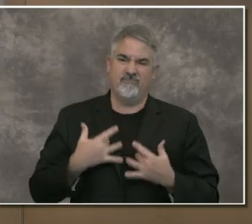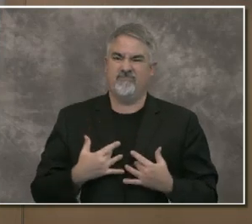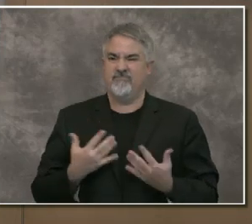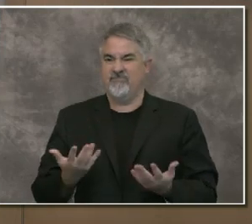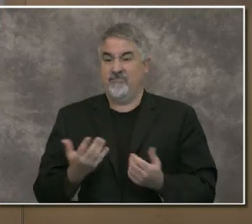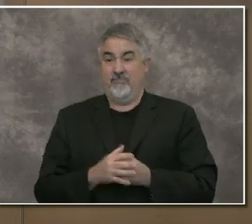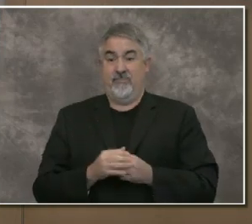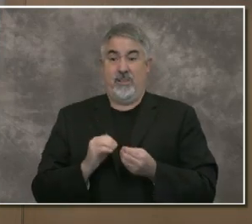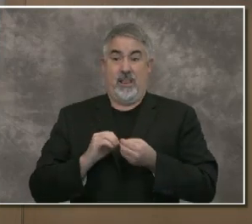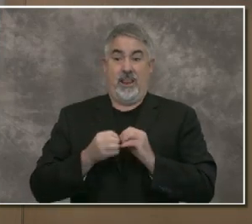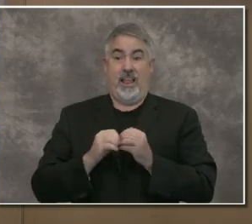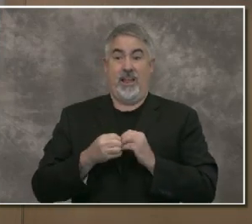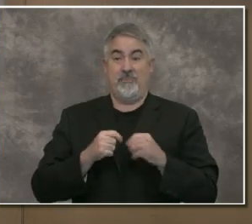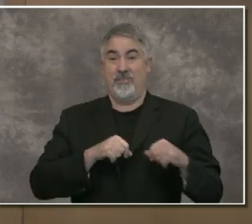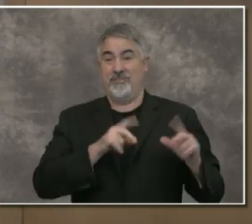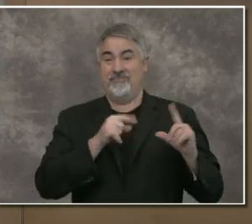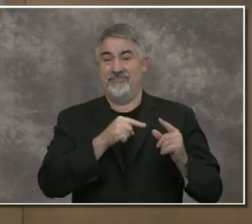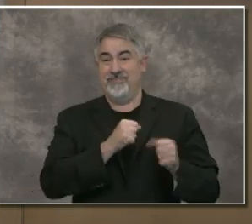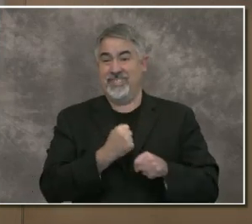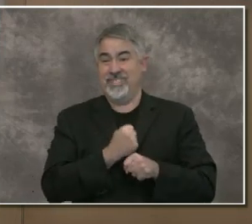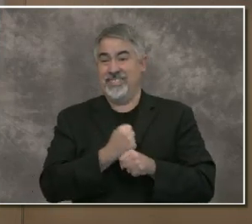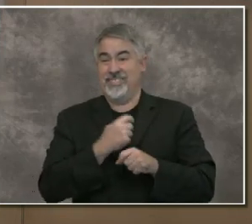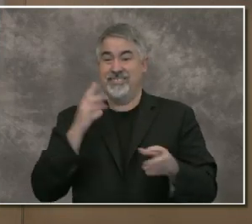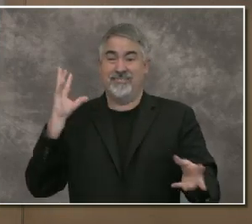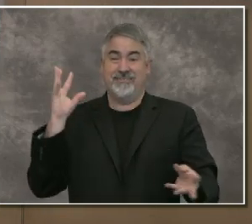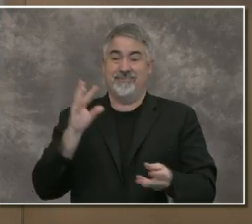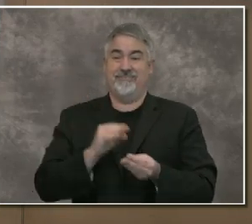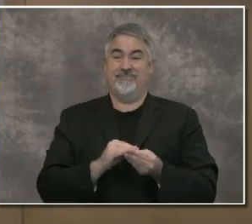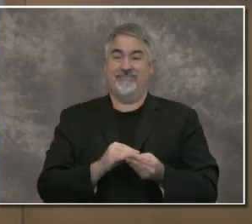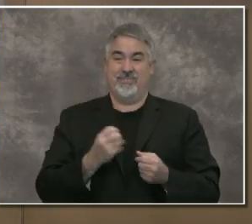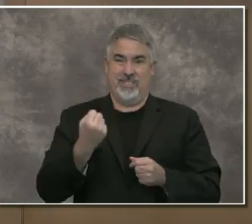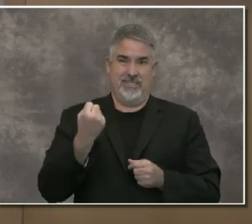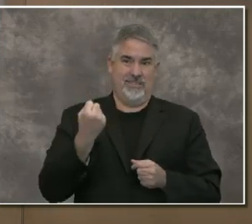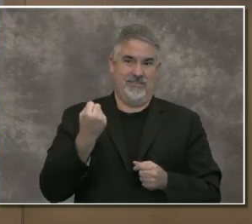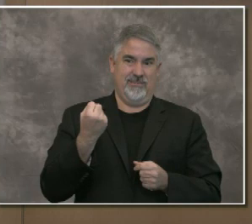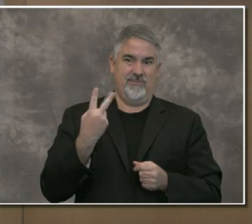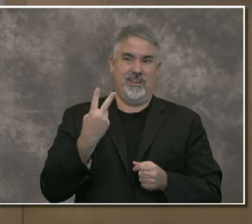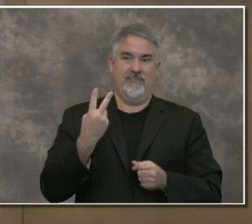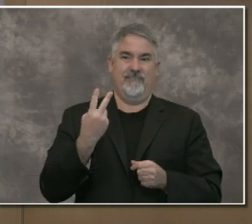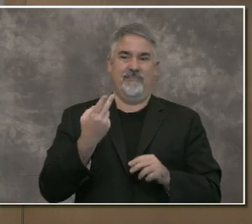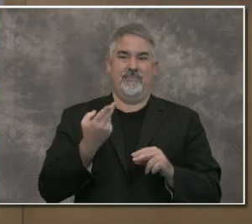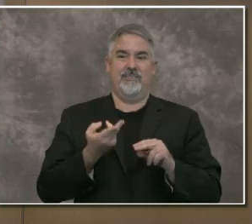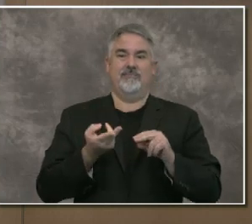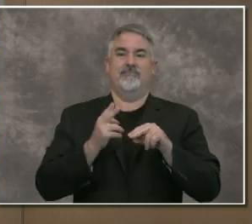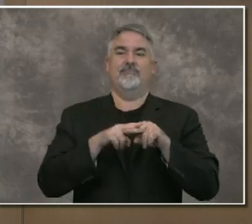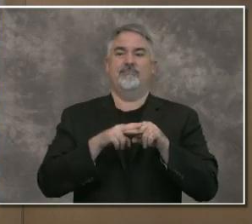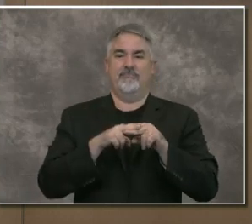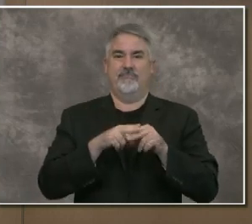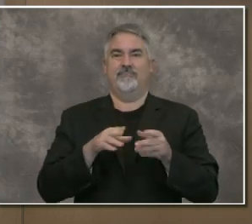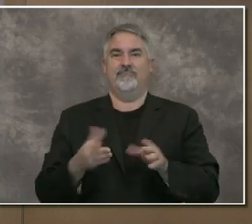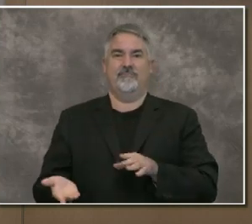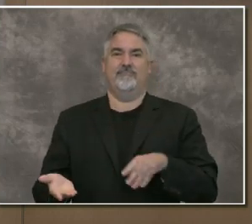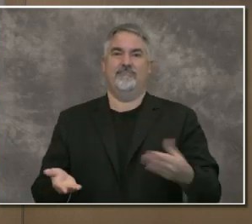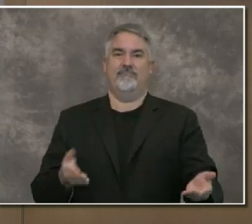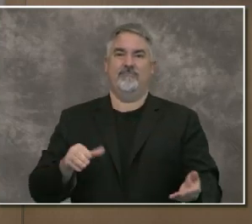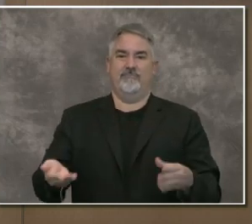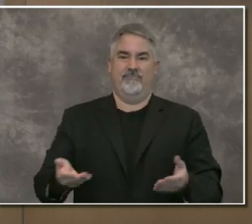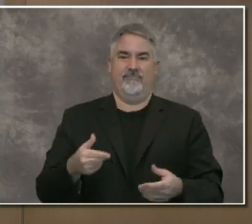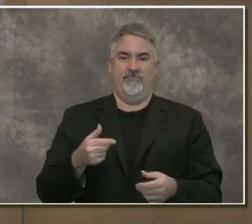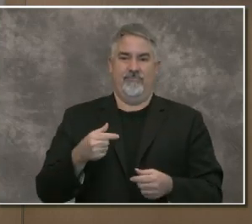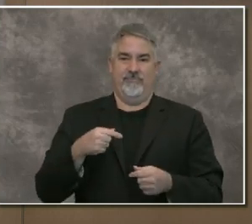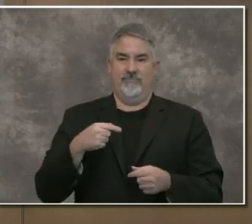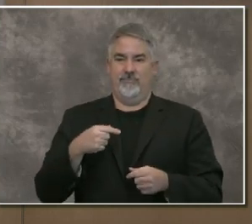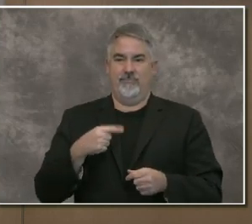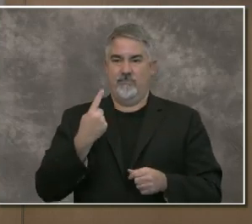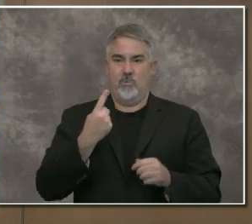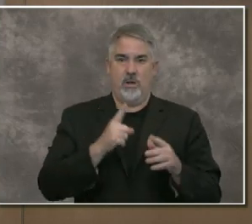out, today's totals include a loss of 12 lives, our single largest loss of life, which brings our